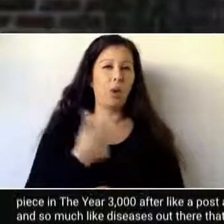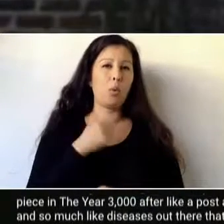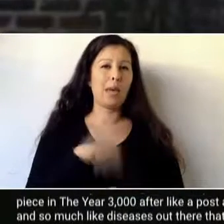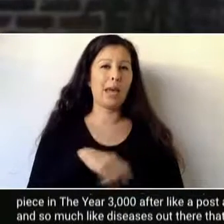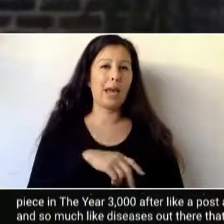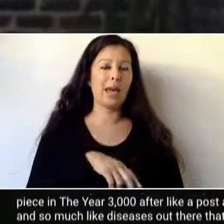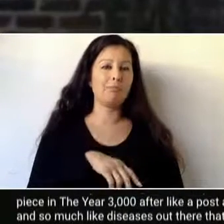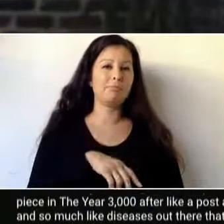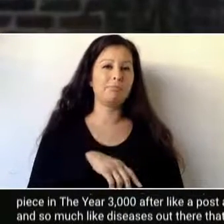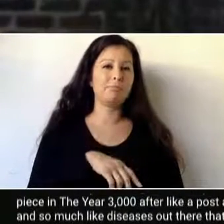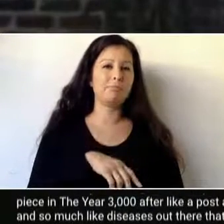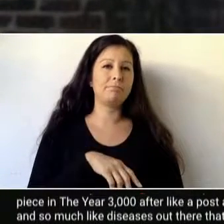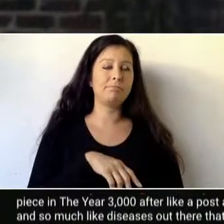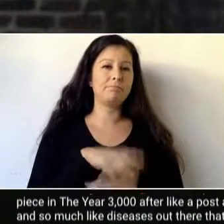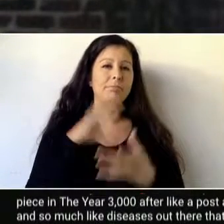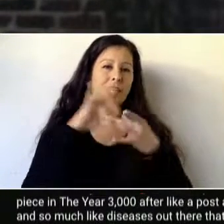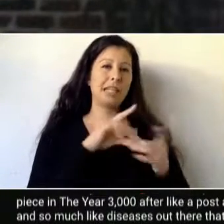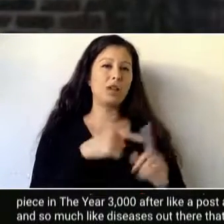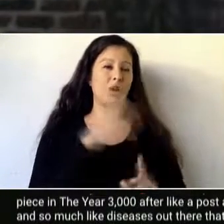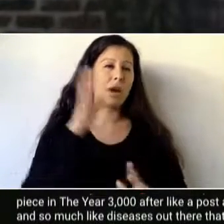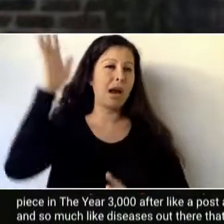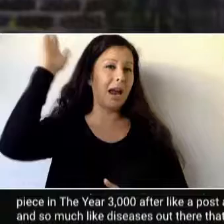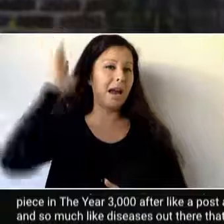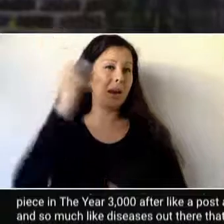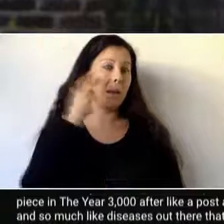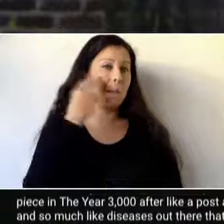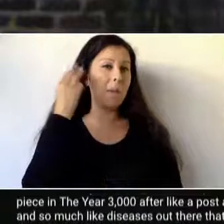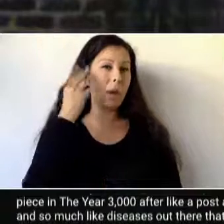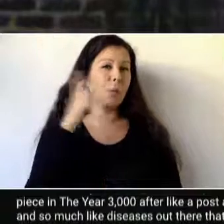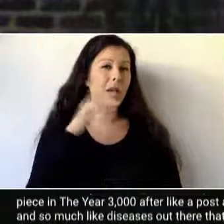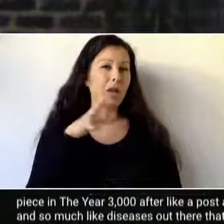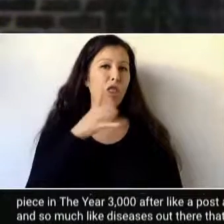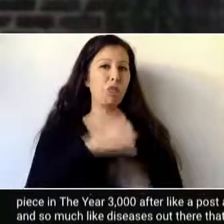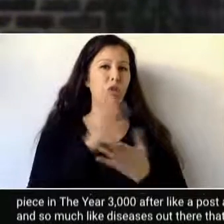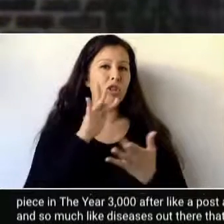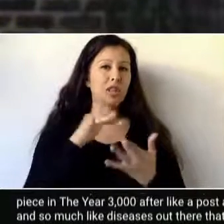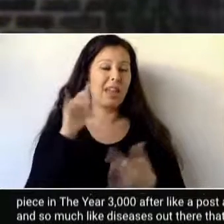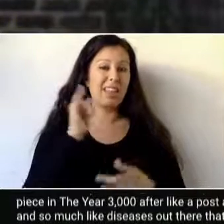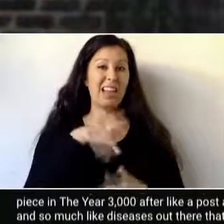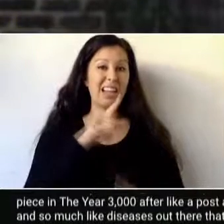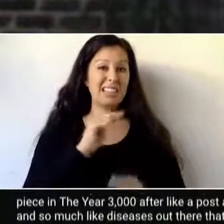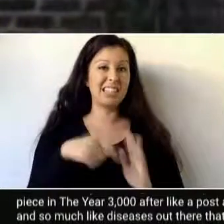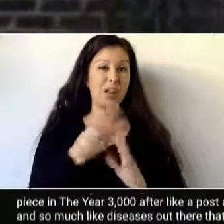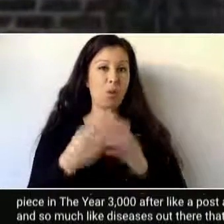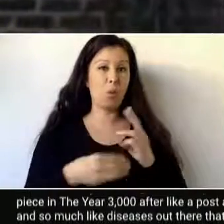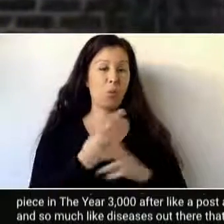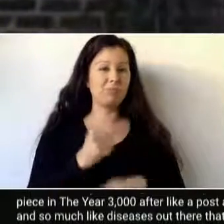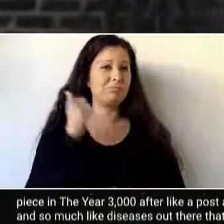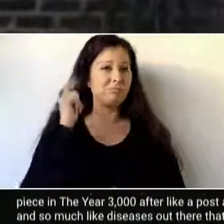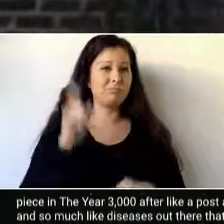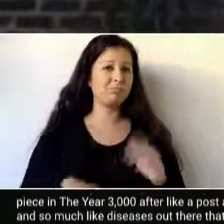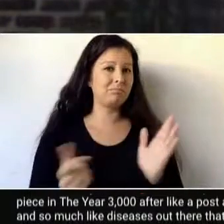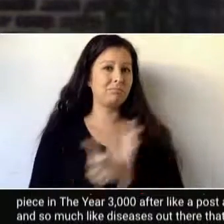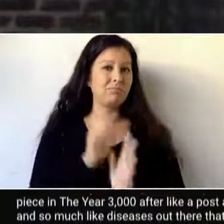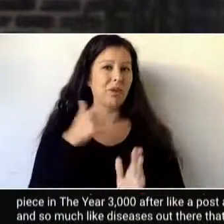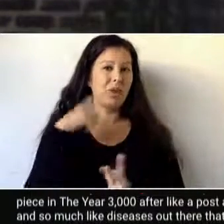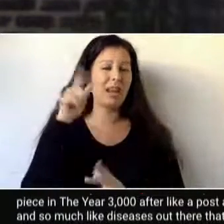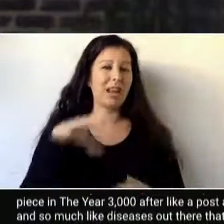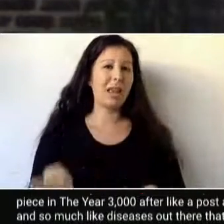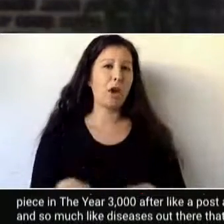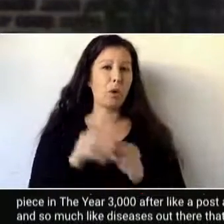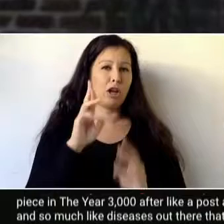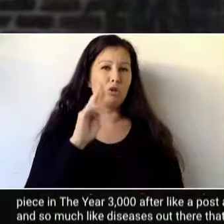into like our ancestral memory through touch, which is forbidden in this world, which we eventually do like a wedding